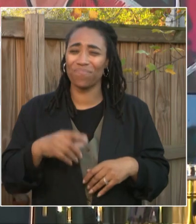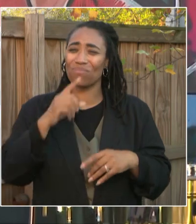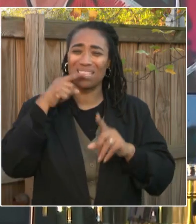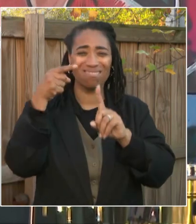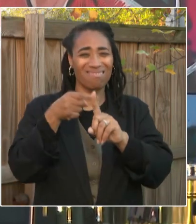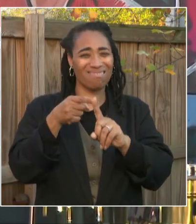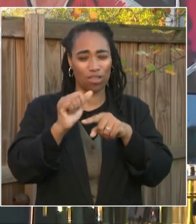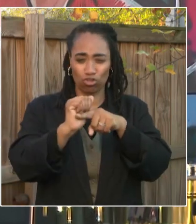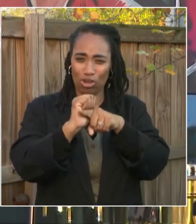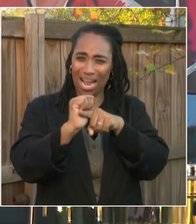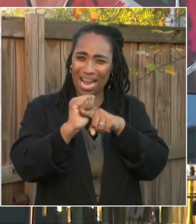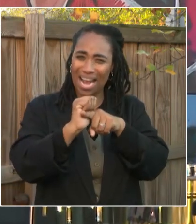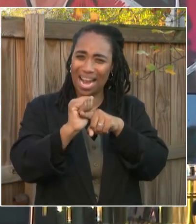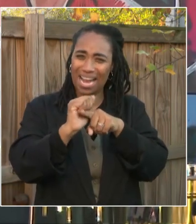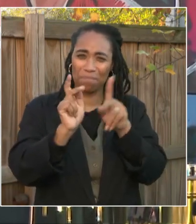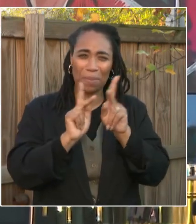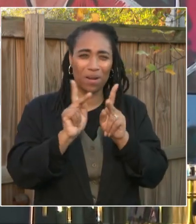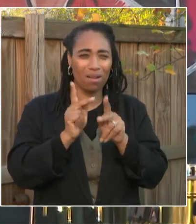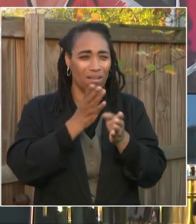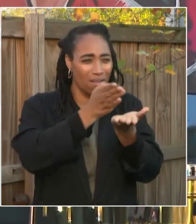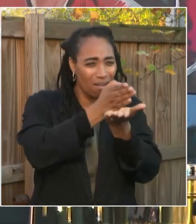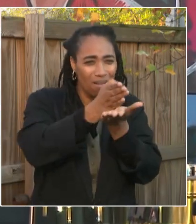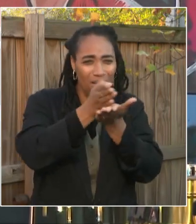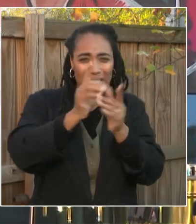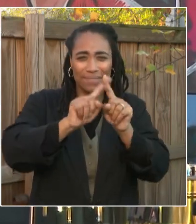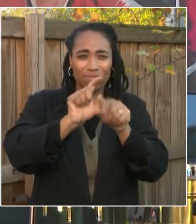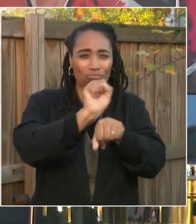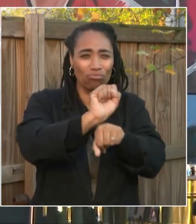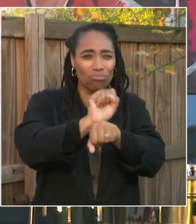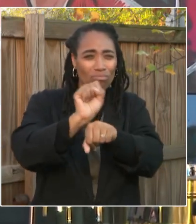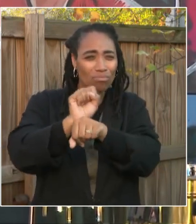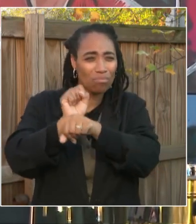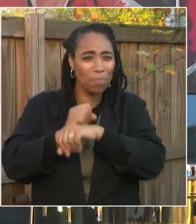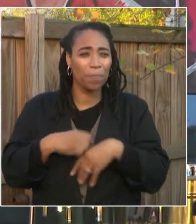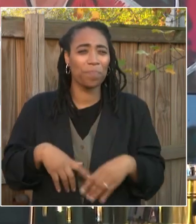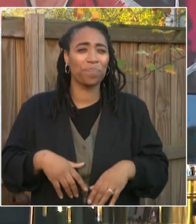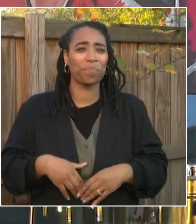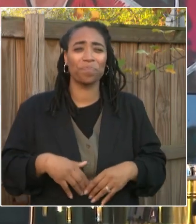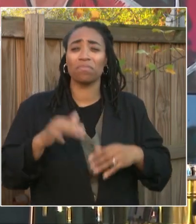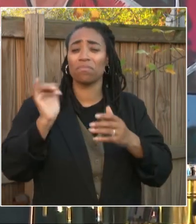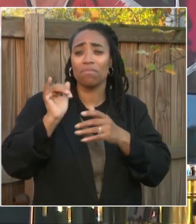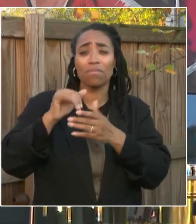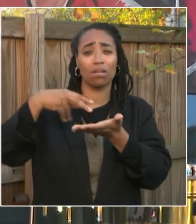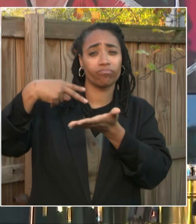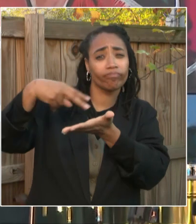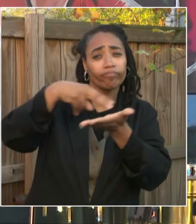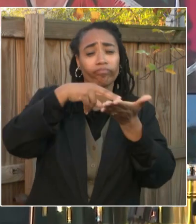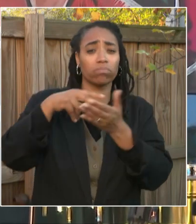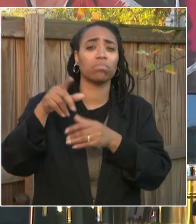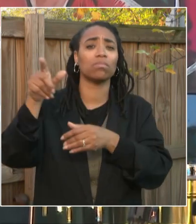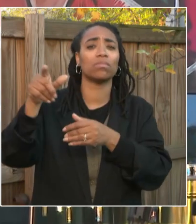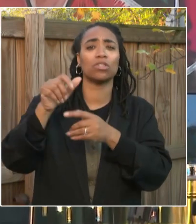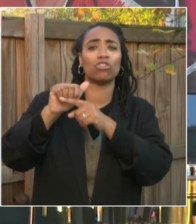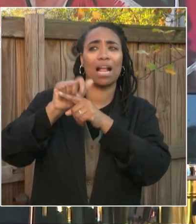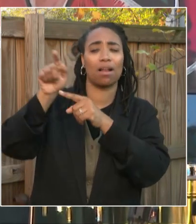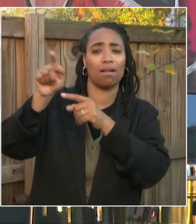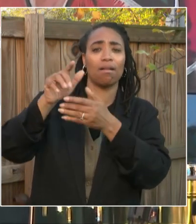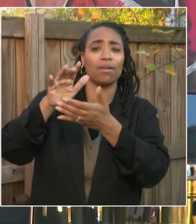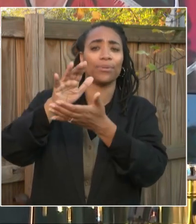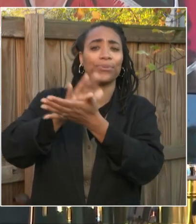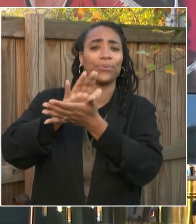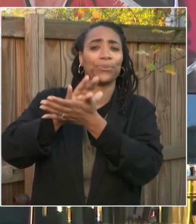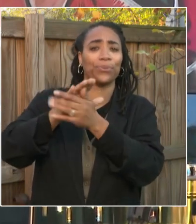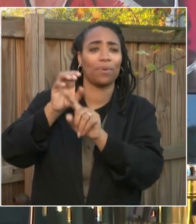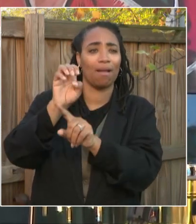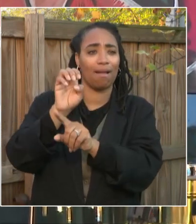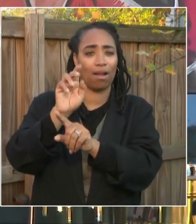from Anacostia. We got young people from Duke Ellington here today from their museum studies class who you've been seeing helping. But